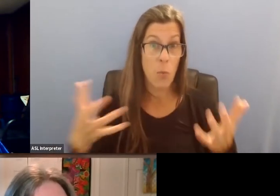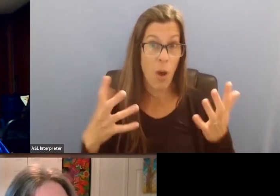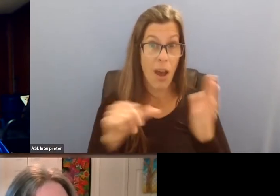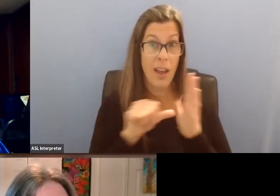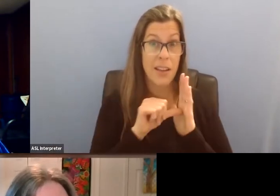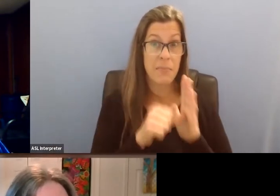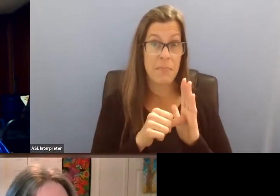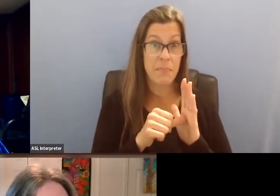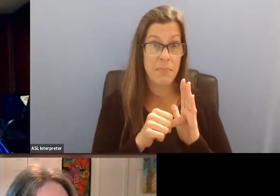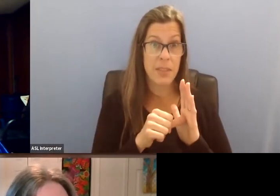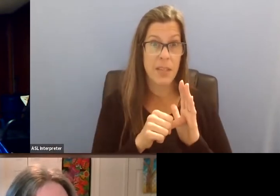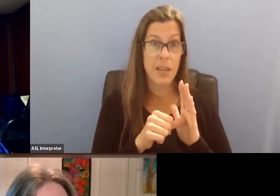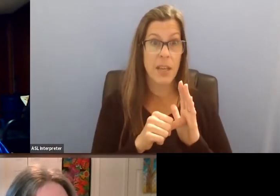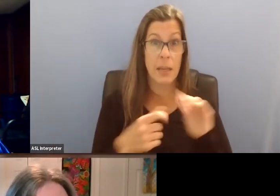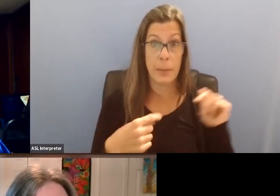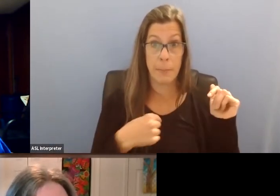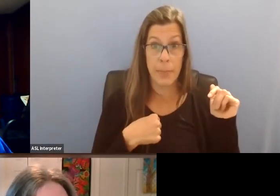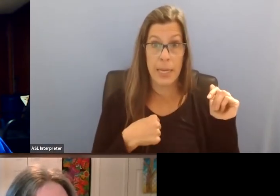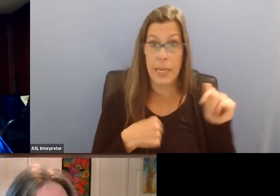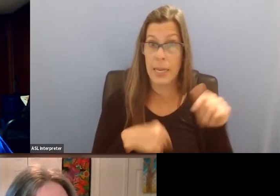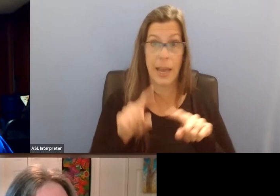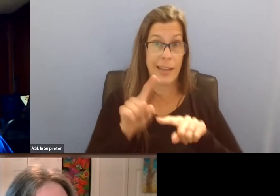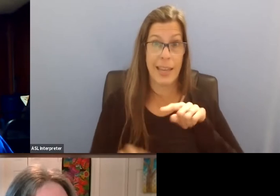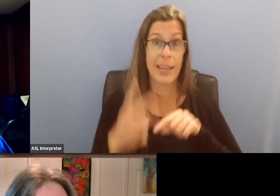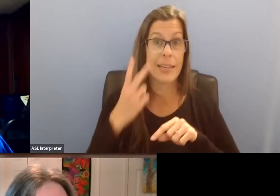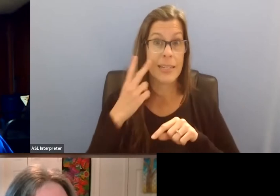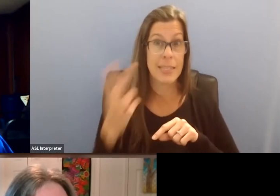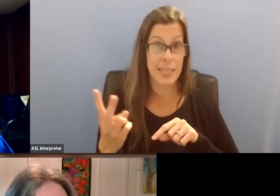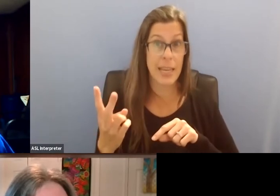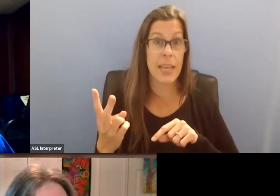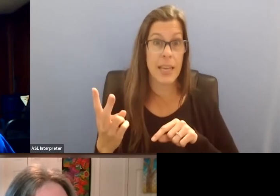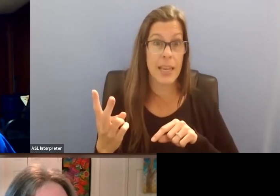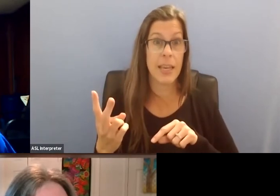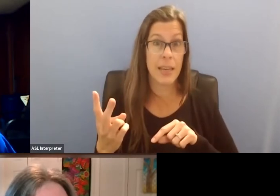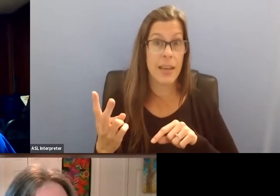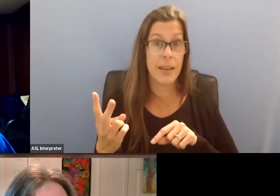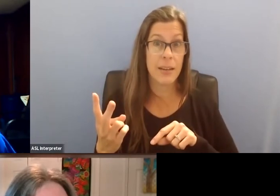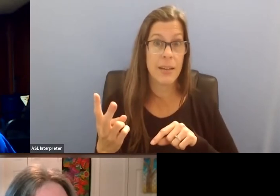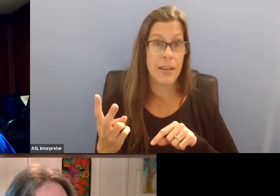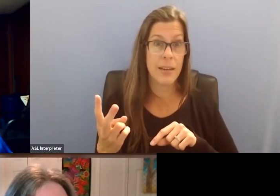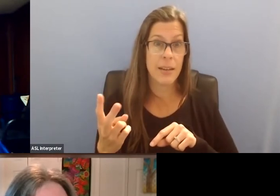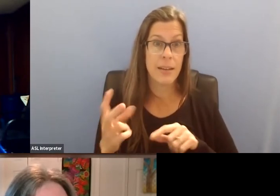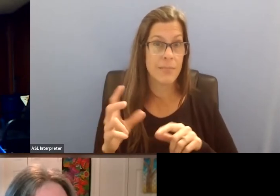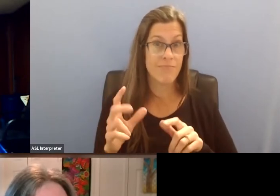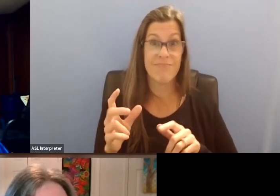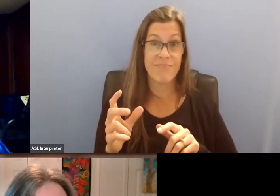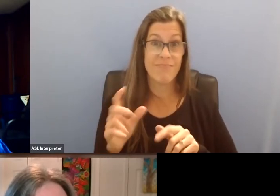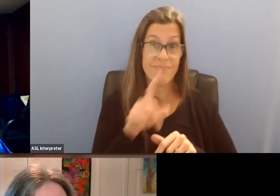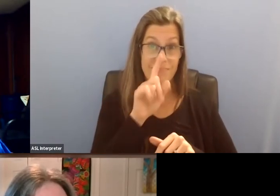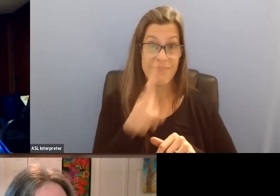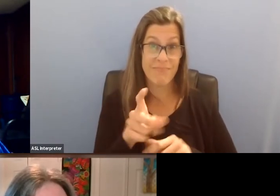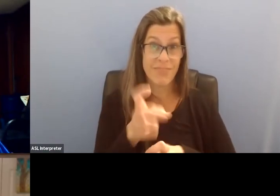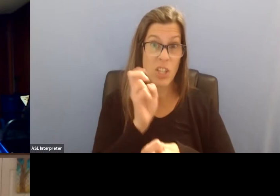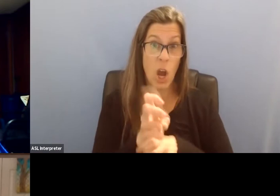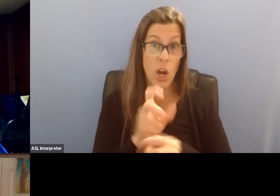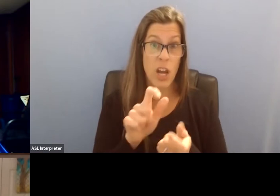not being able to see is a very difficult thing to adjust to. I know that I've been a counselor working with people